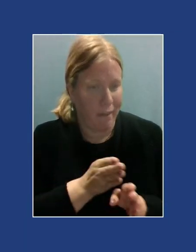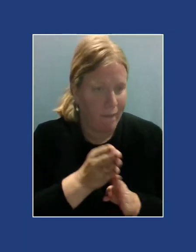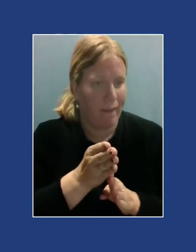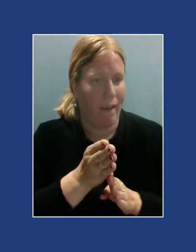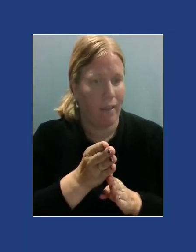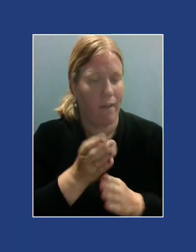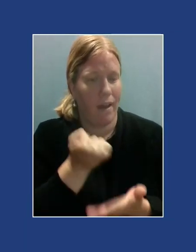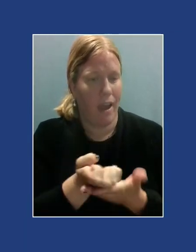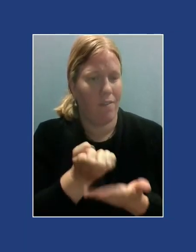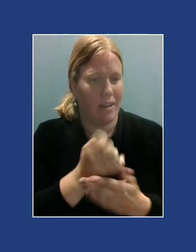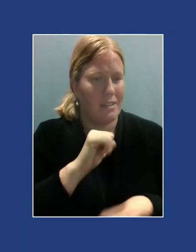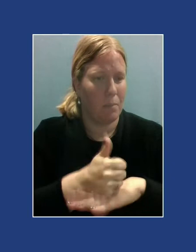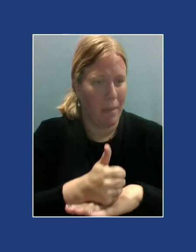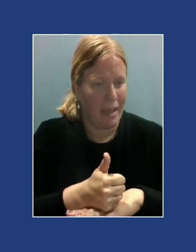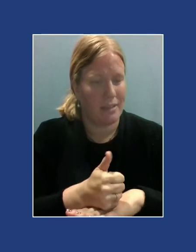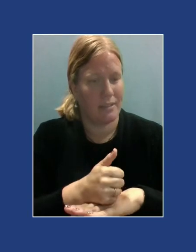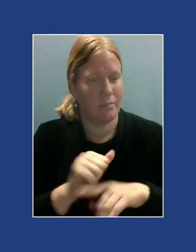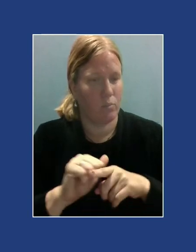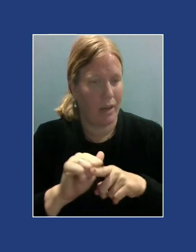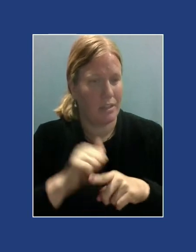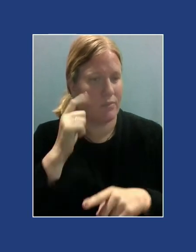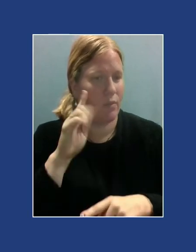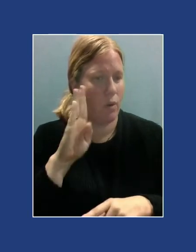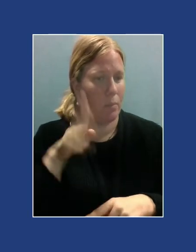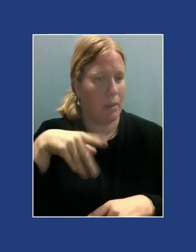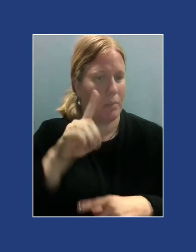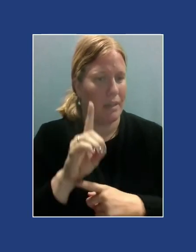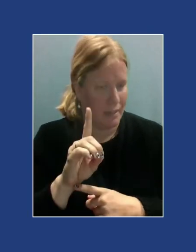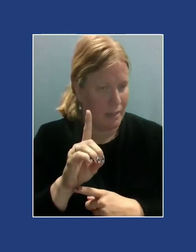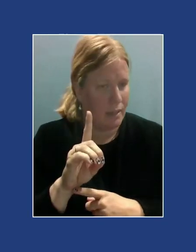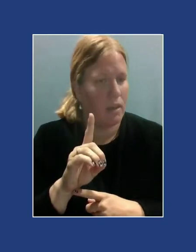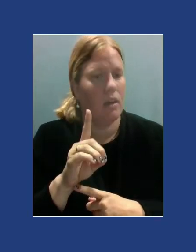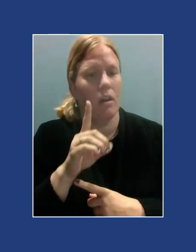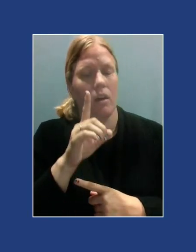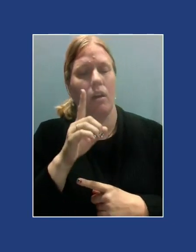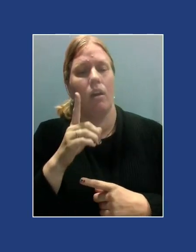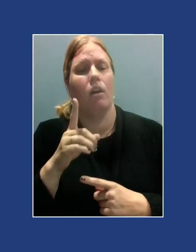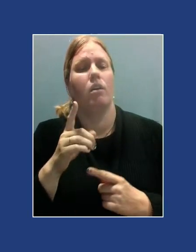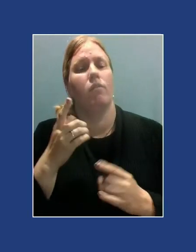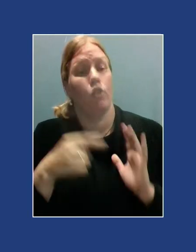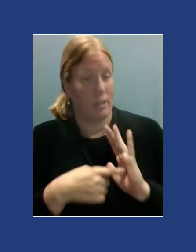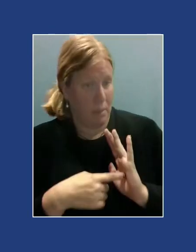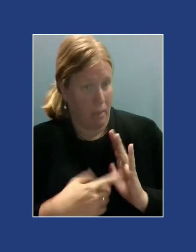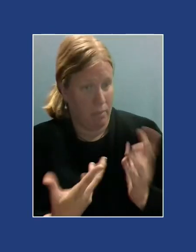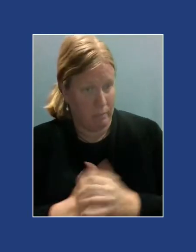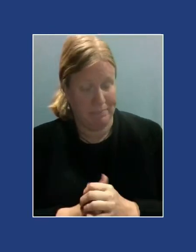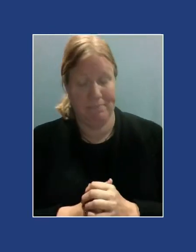practice for BPD for our trans and gender diverse patients who have BPD. So for example,